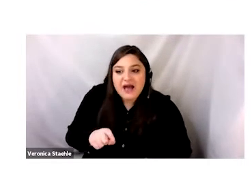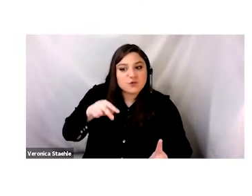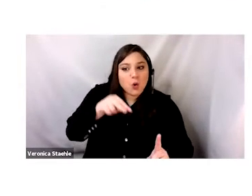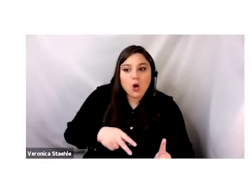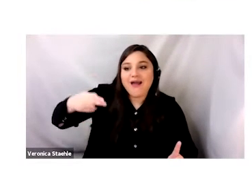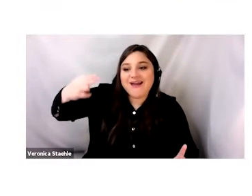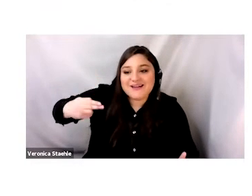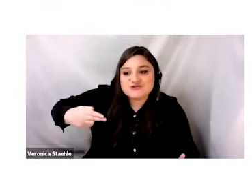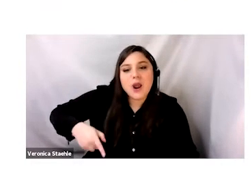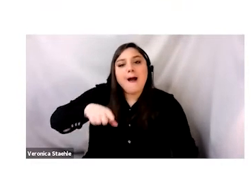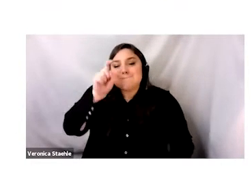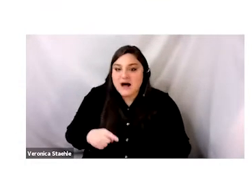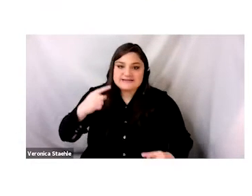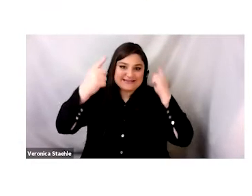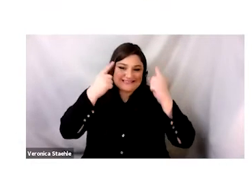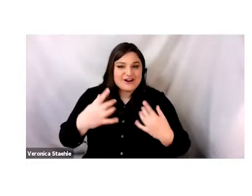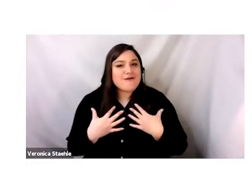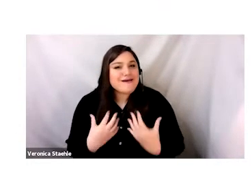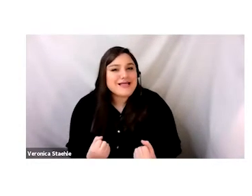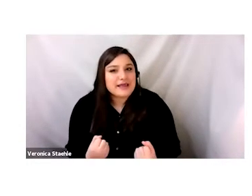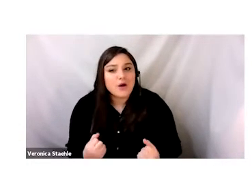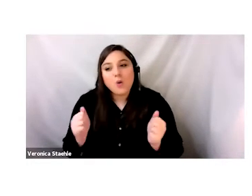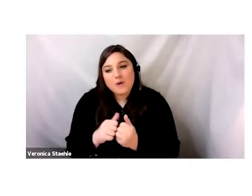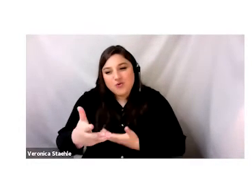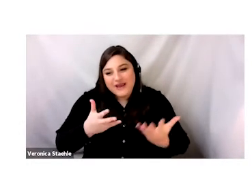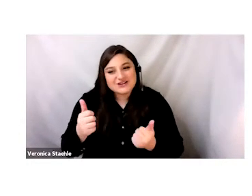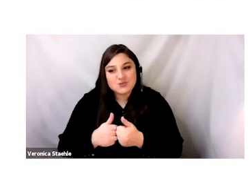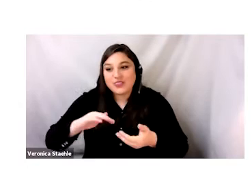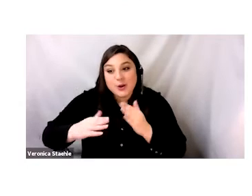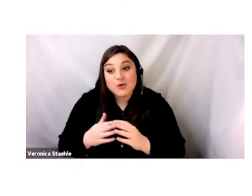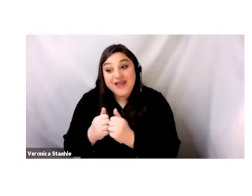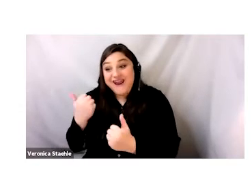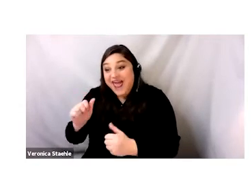and designing that in your actual engagement and in your intervention.